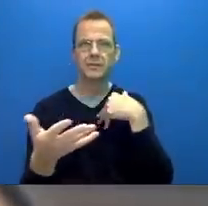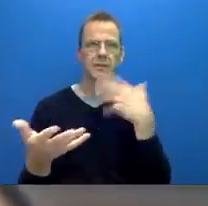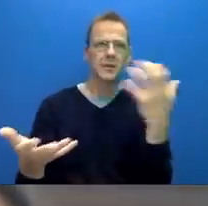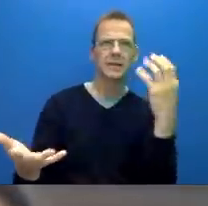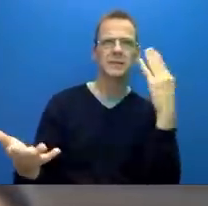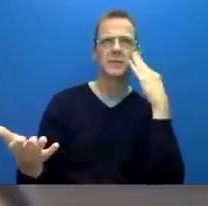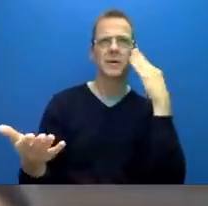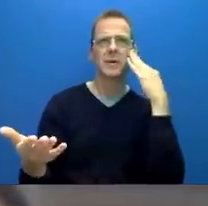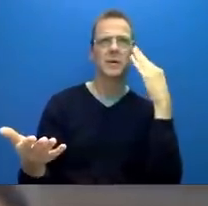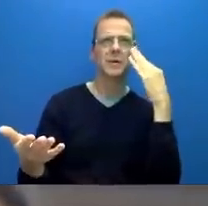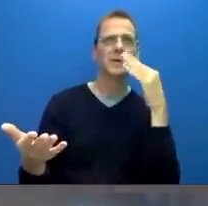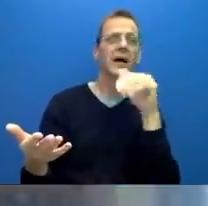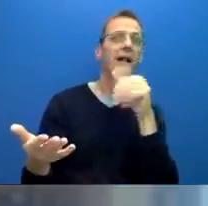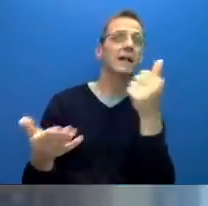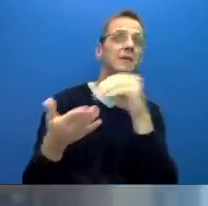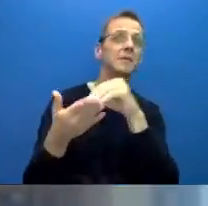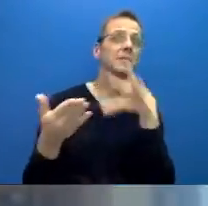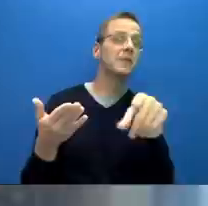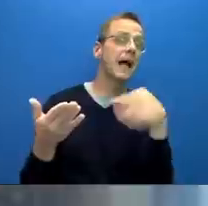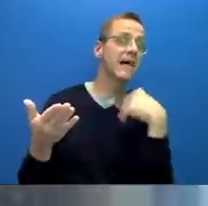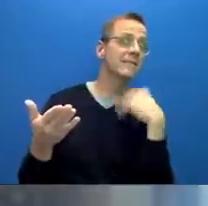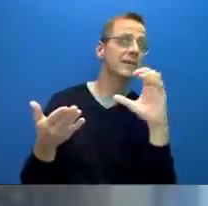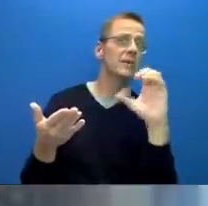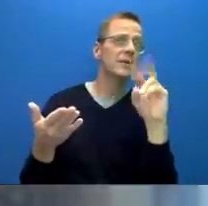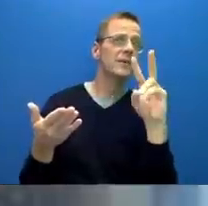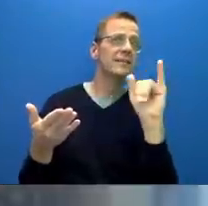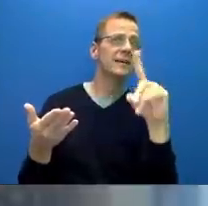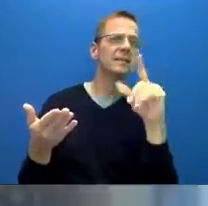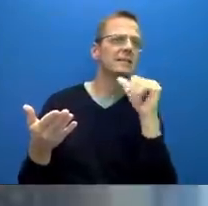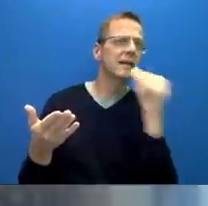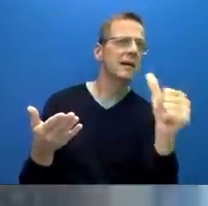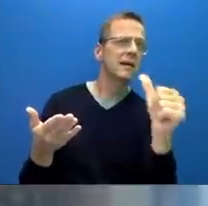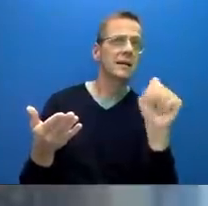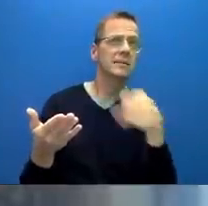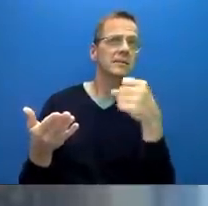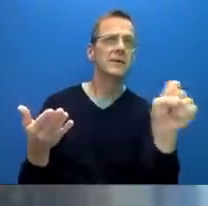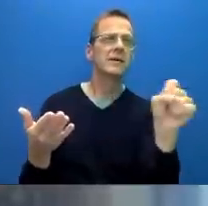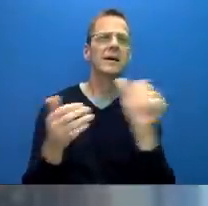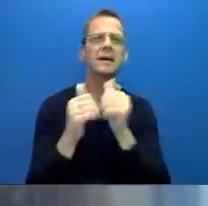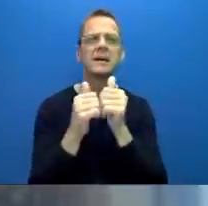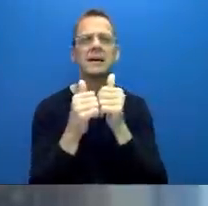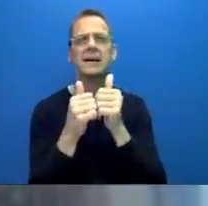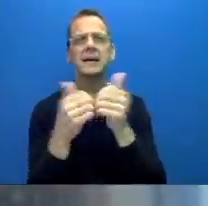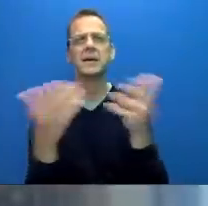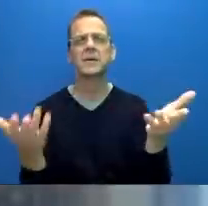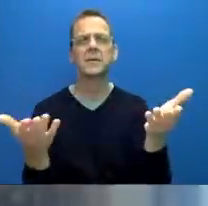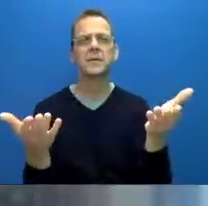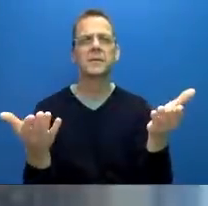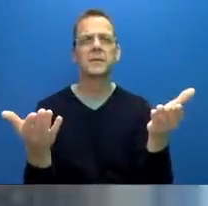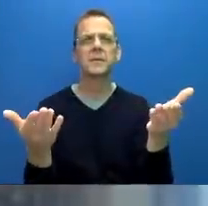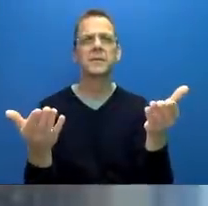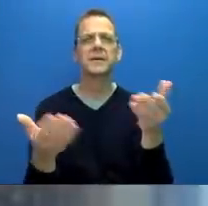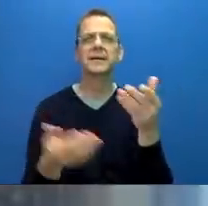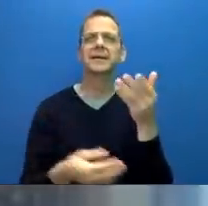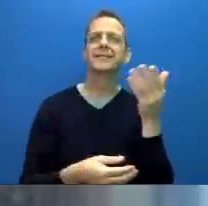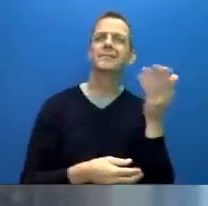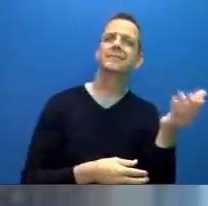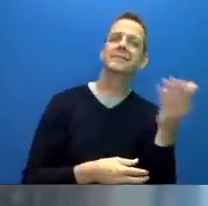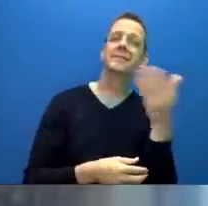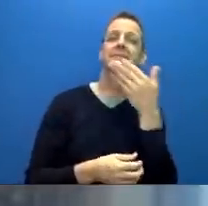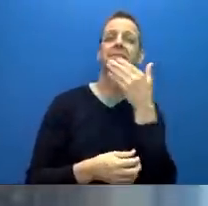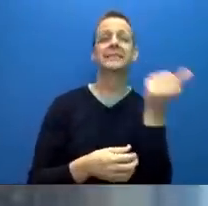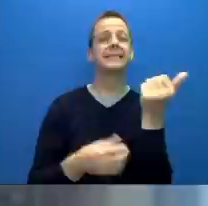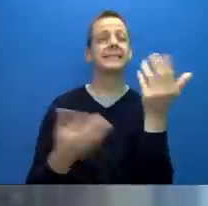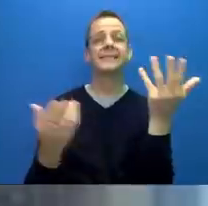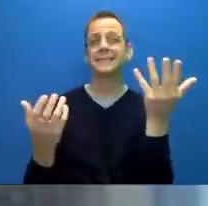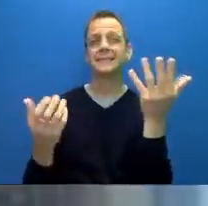this issue is really to put pressure at the board level to do contact tracing. AHS has